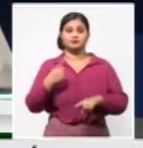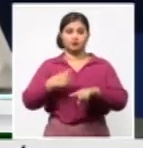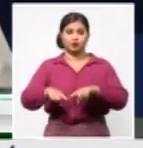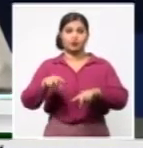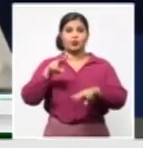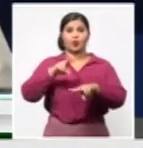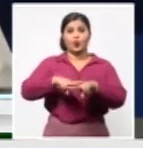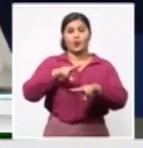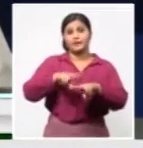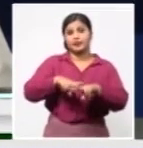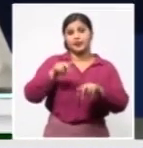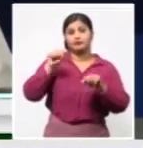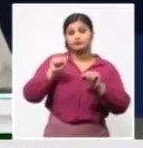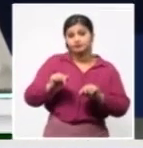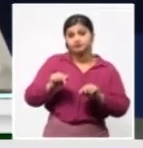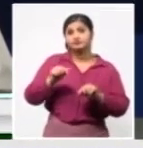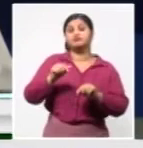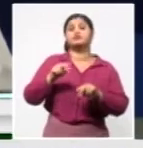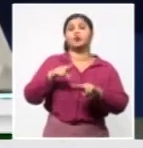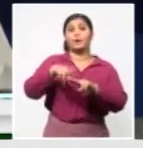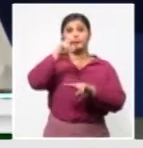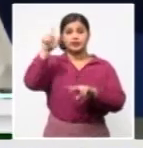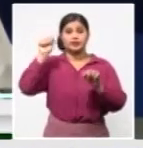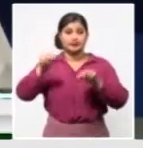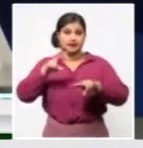Defense Laboratories. Of the